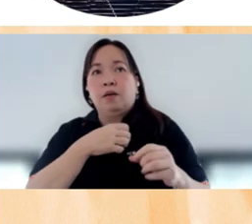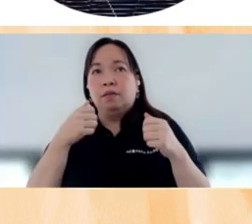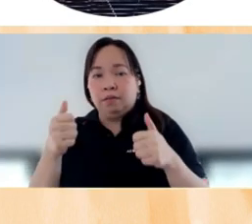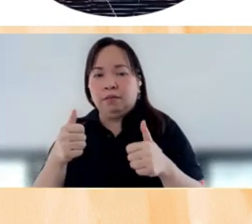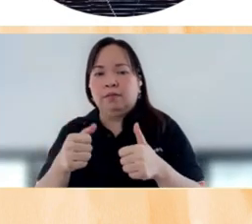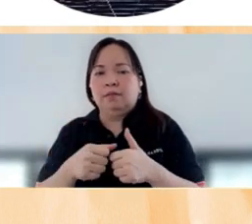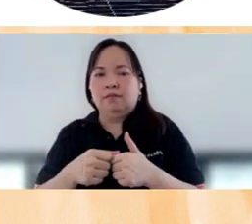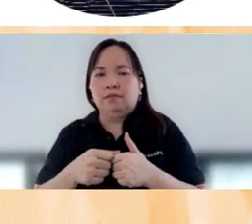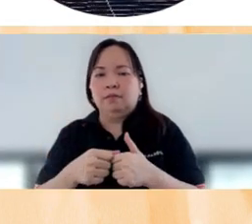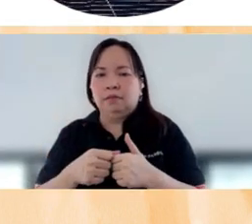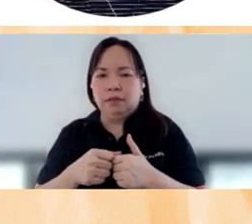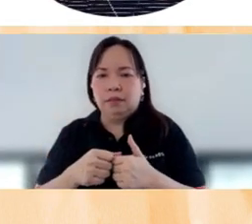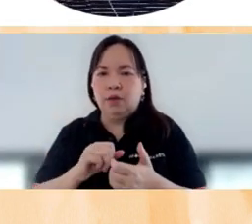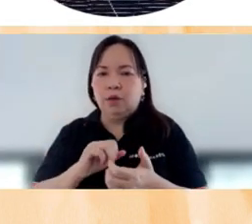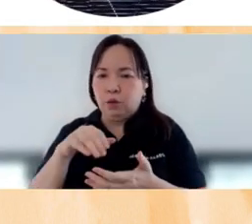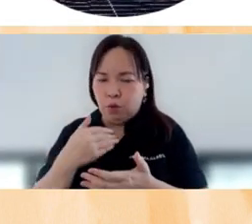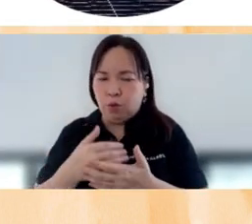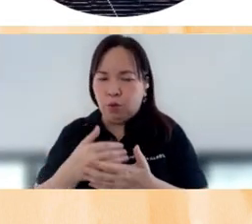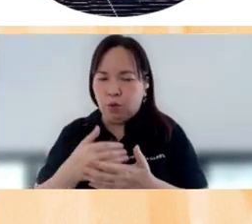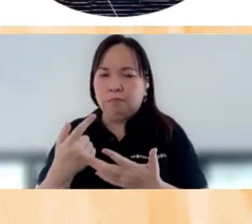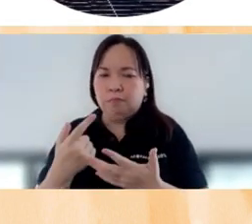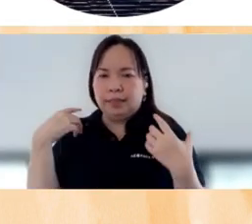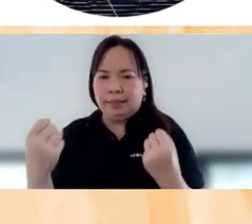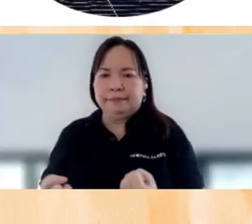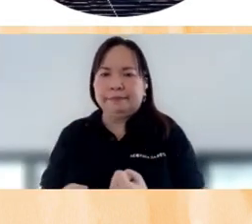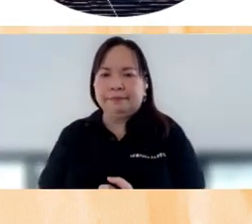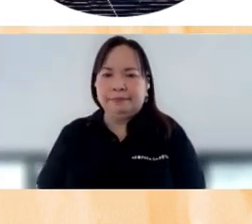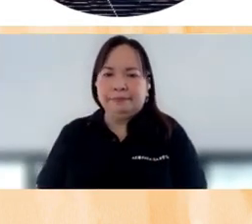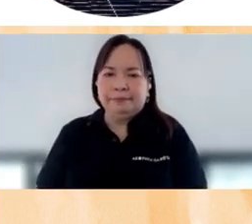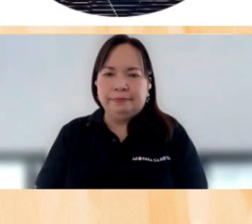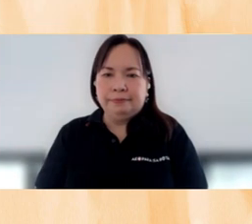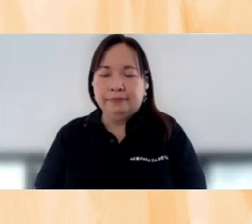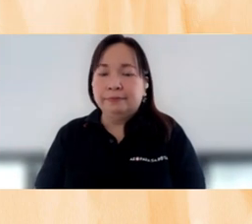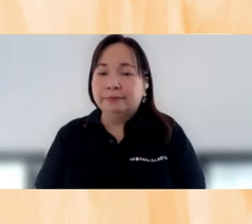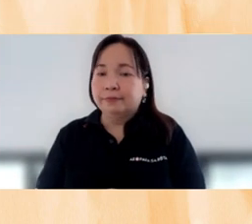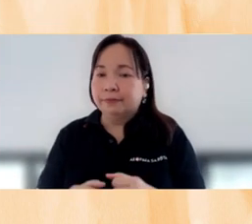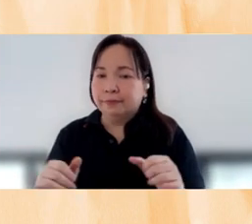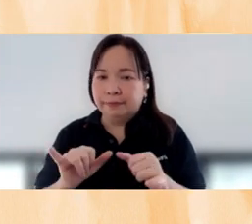And these are my references. Thank you so much for listening.